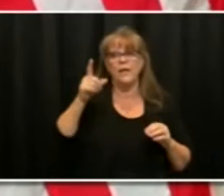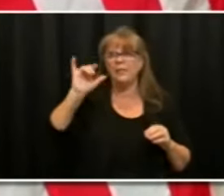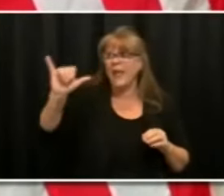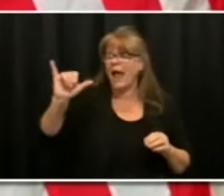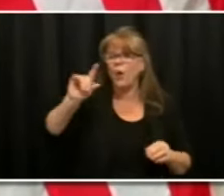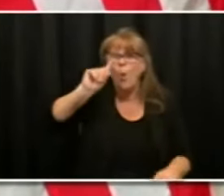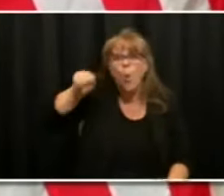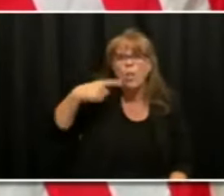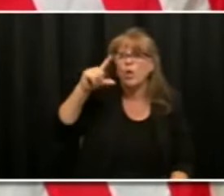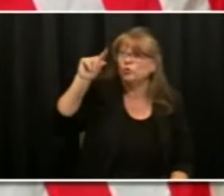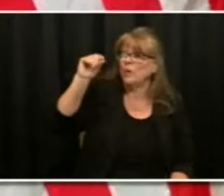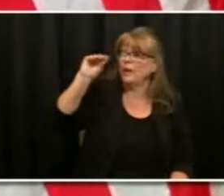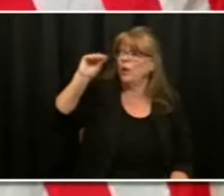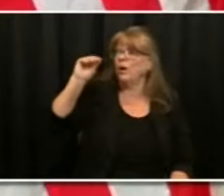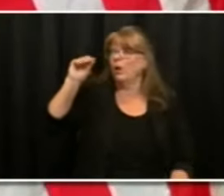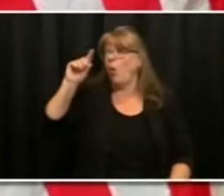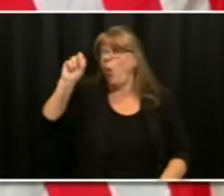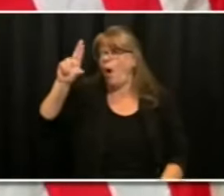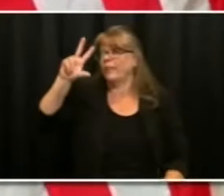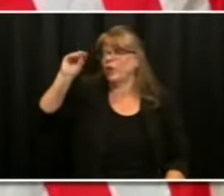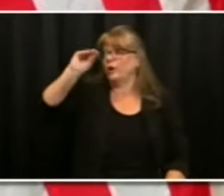demonstrated.